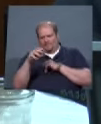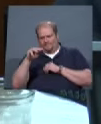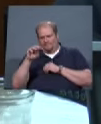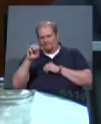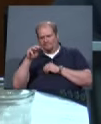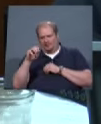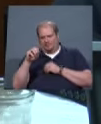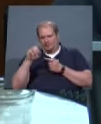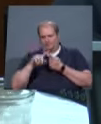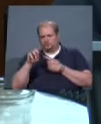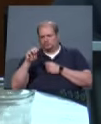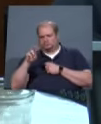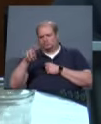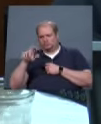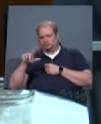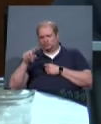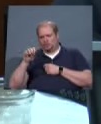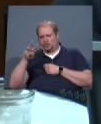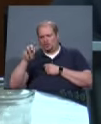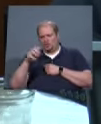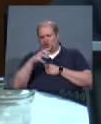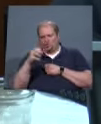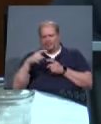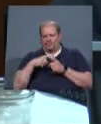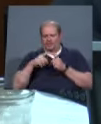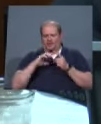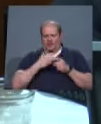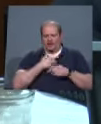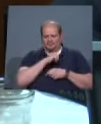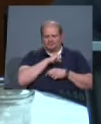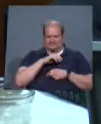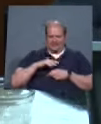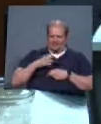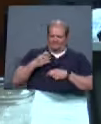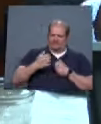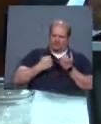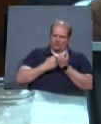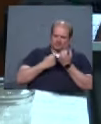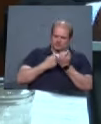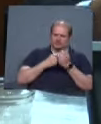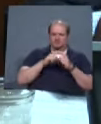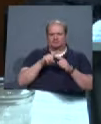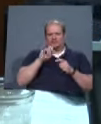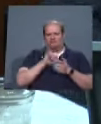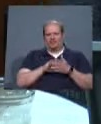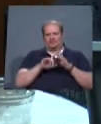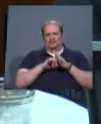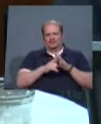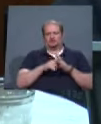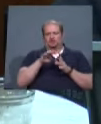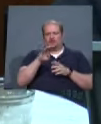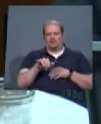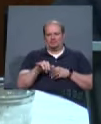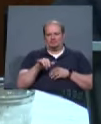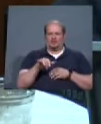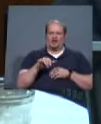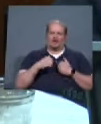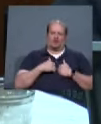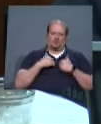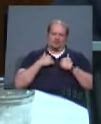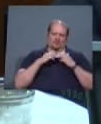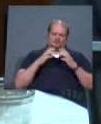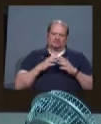or Mr. Lowe a copy of that memo, and then our staff is there to assist, but it really is initiated by a